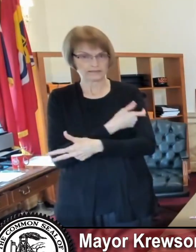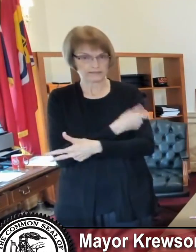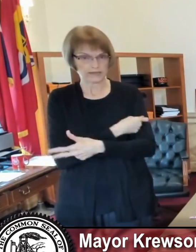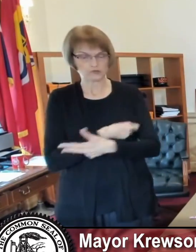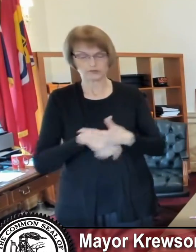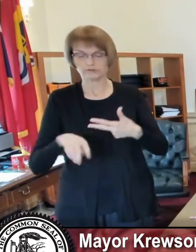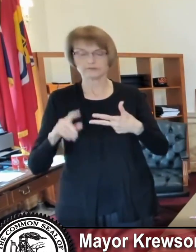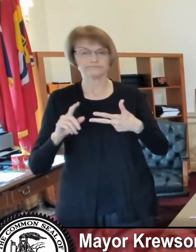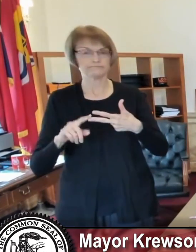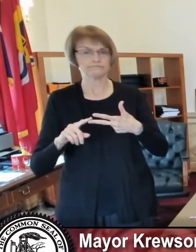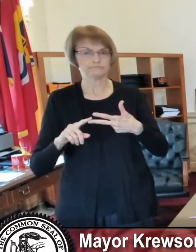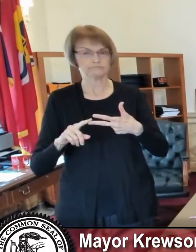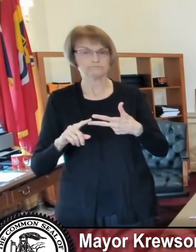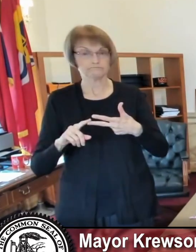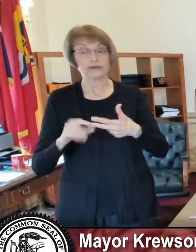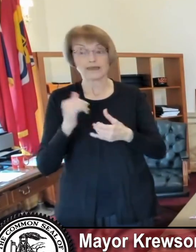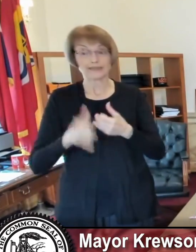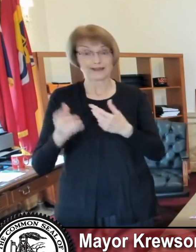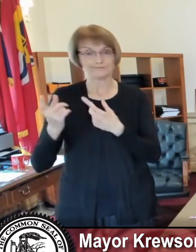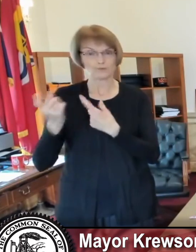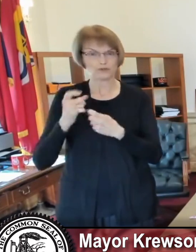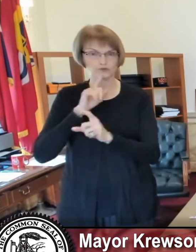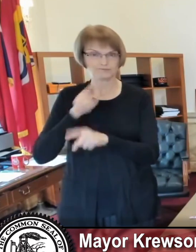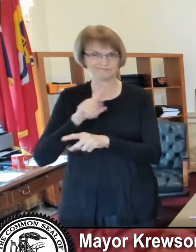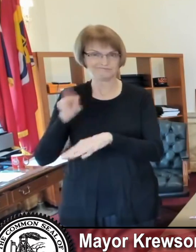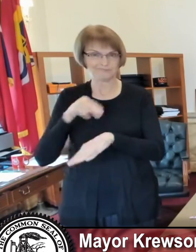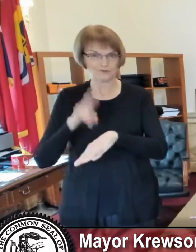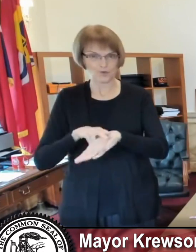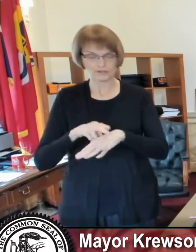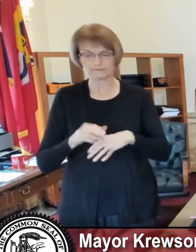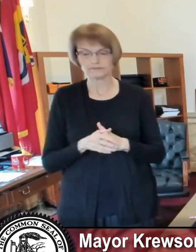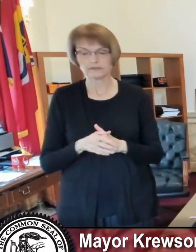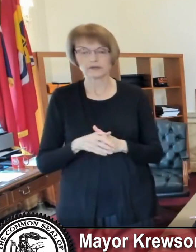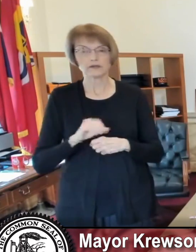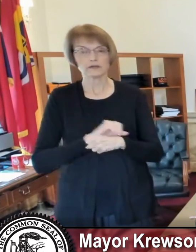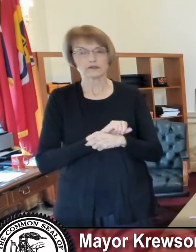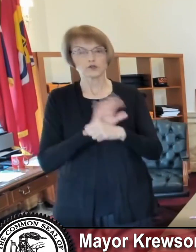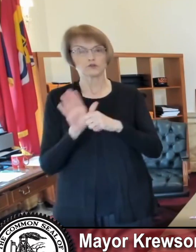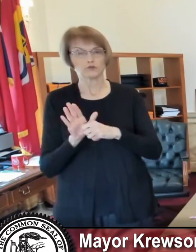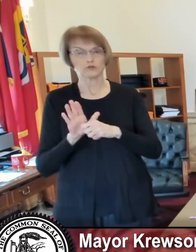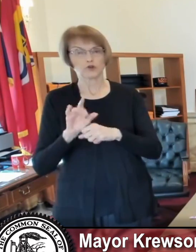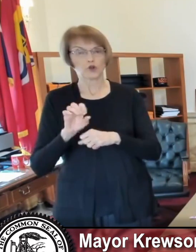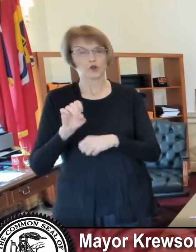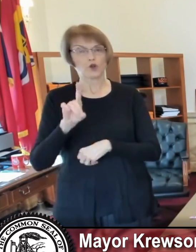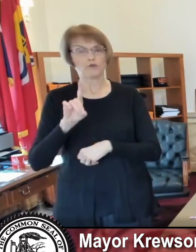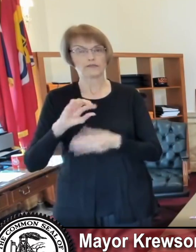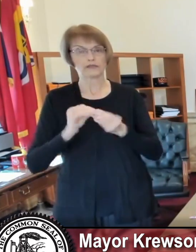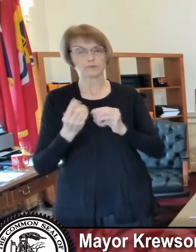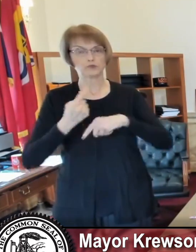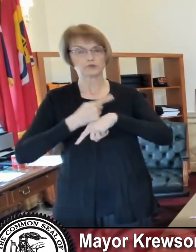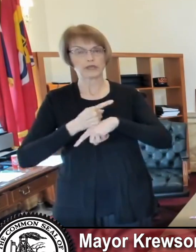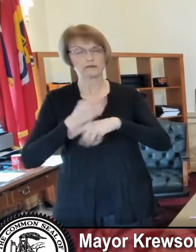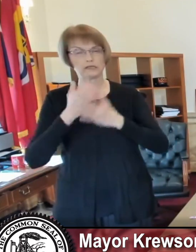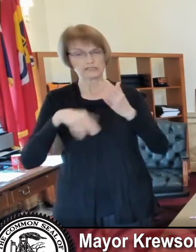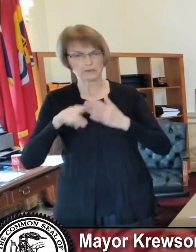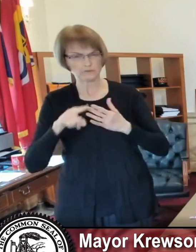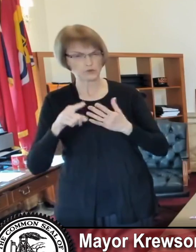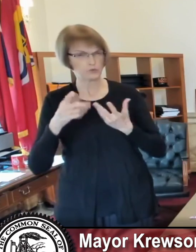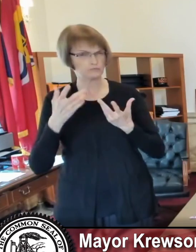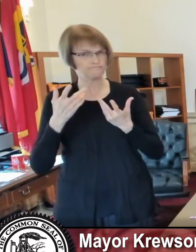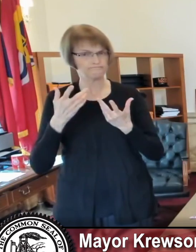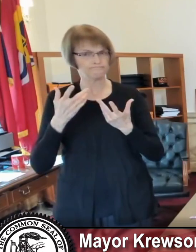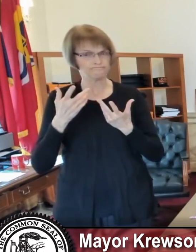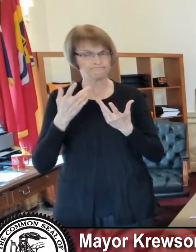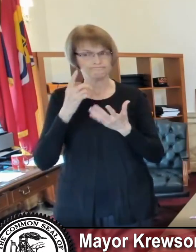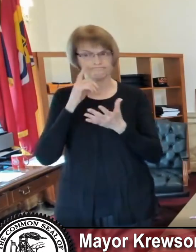and we'll take your questions, of course. So COVID numbers today, some of you may have seen this on